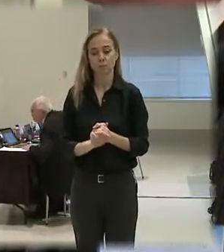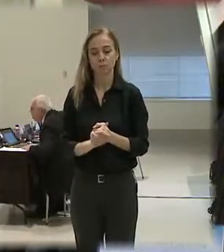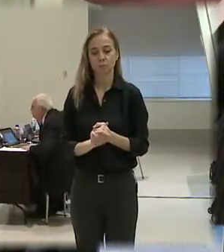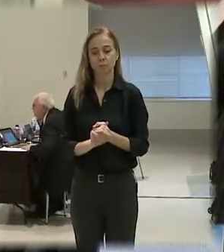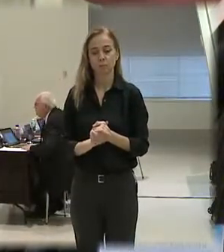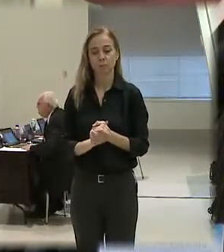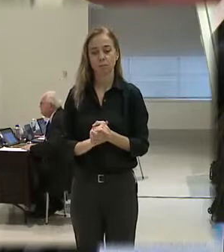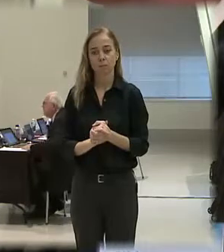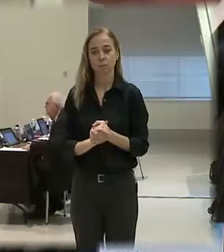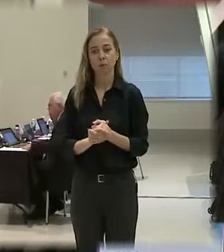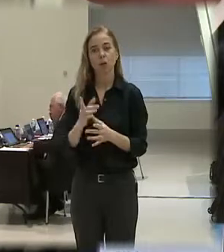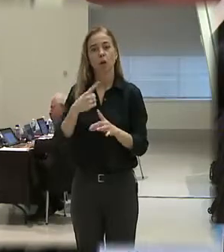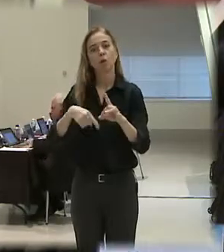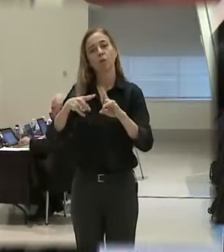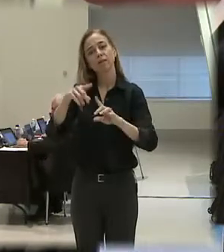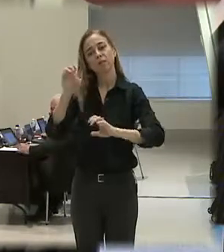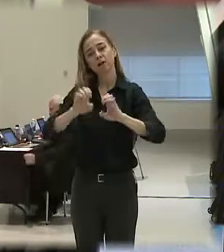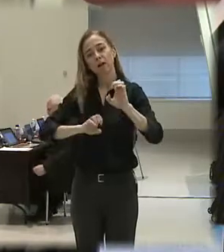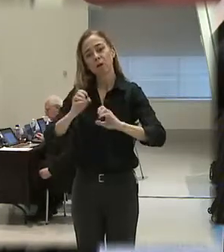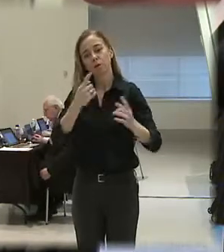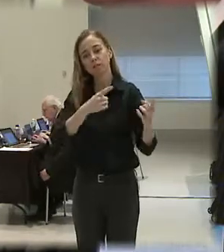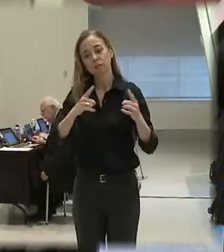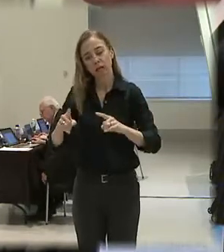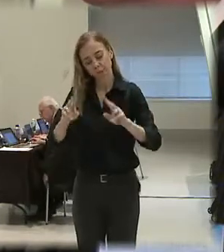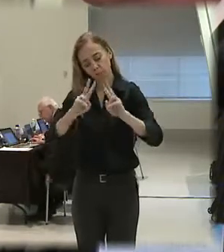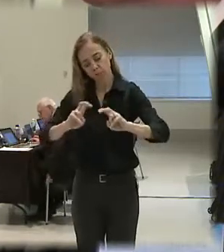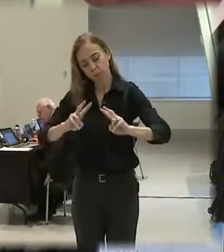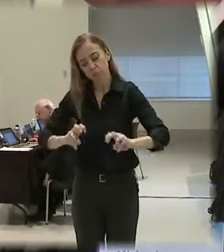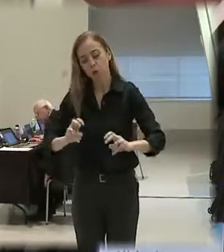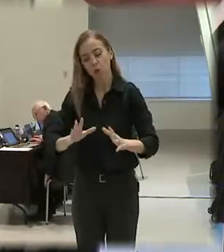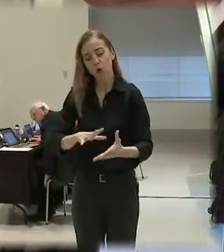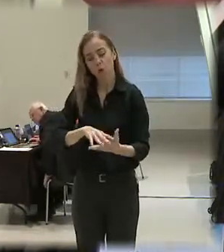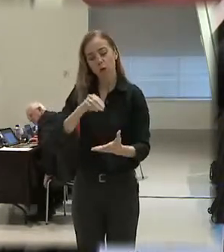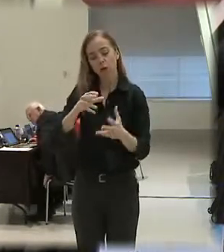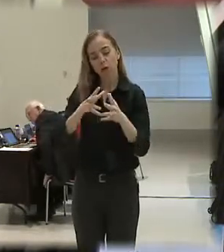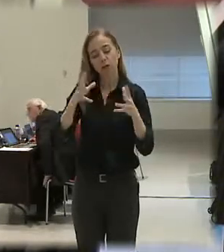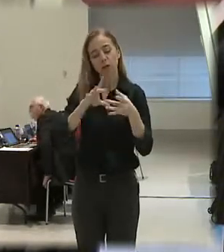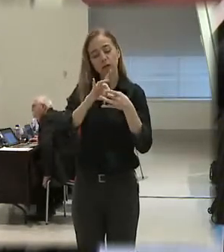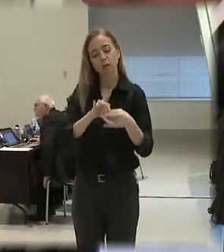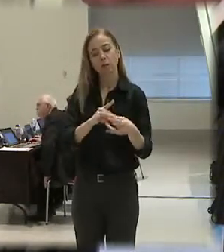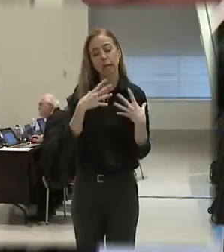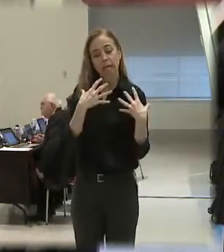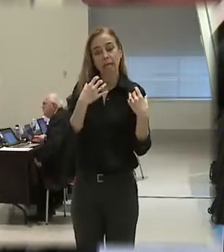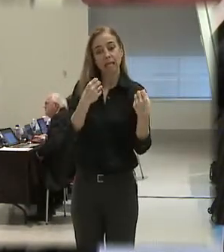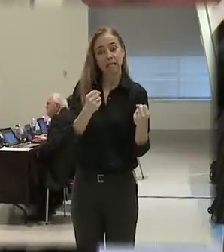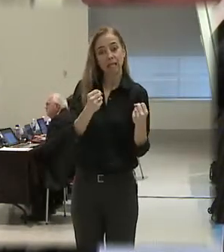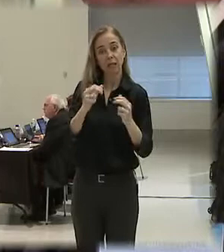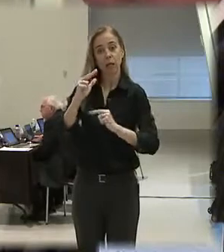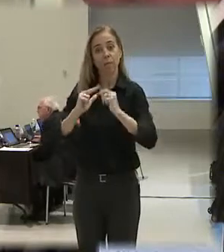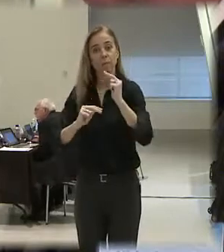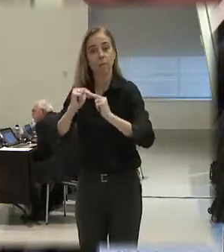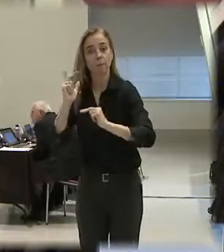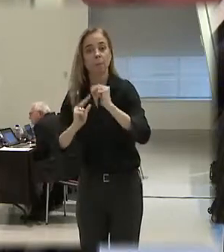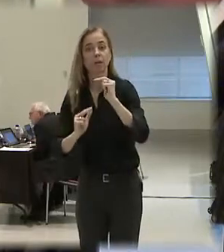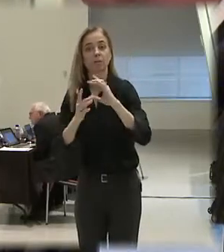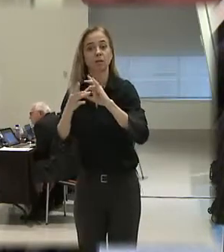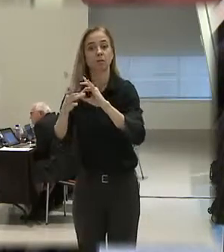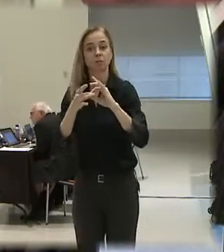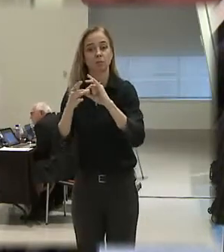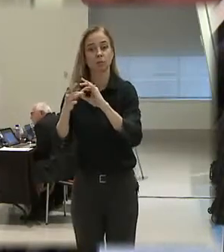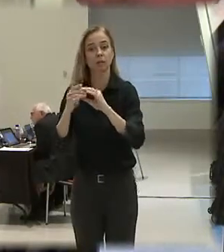During those evaluations, we learned a lot about healing. We learned a lot about building social capital in the